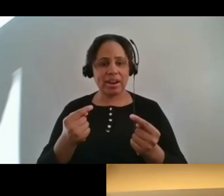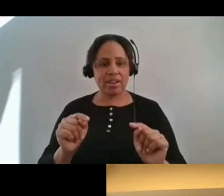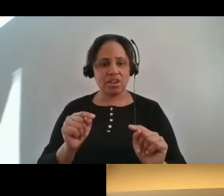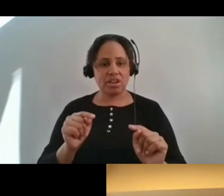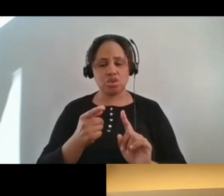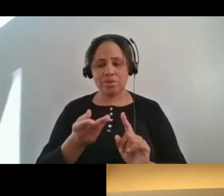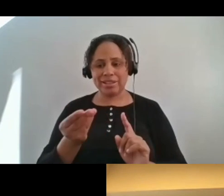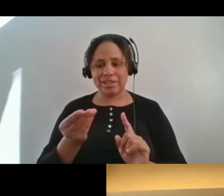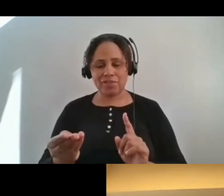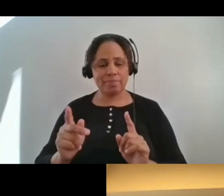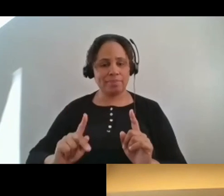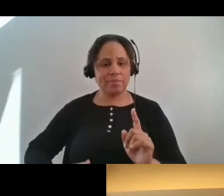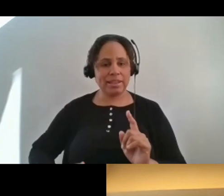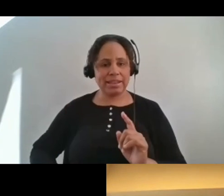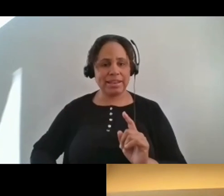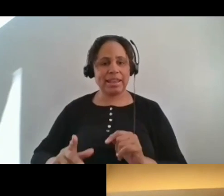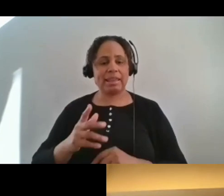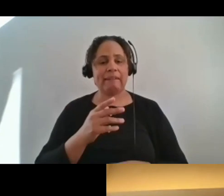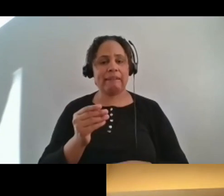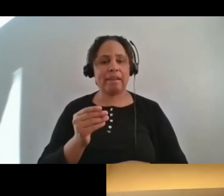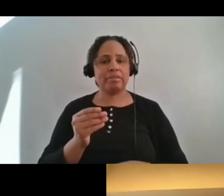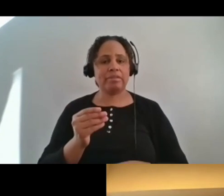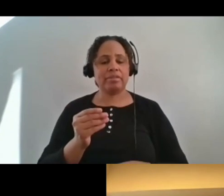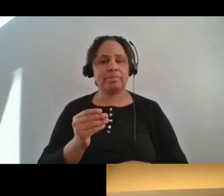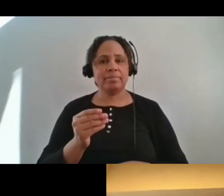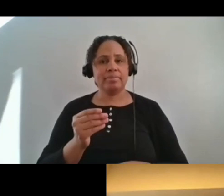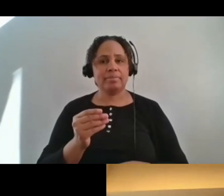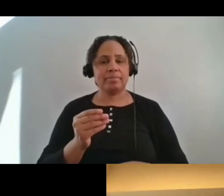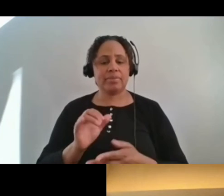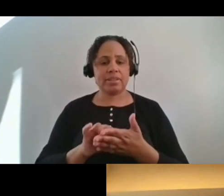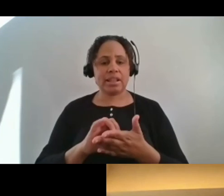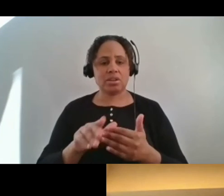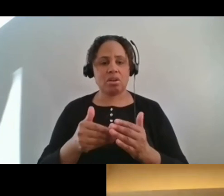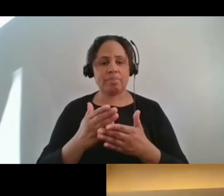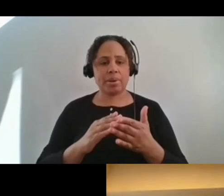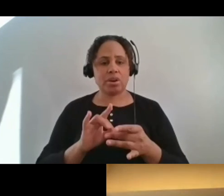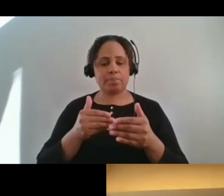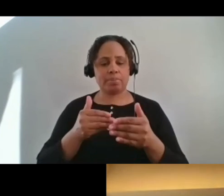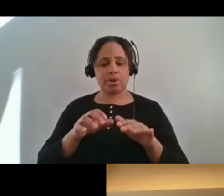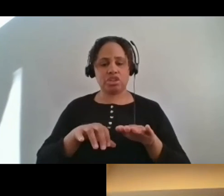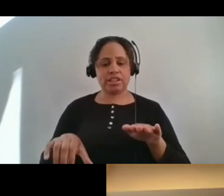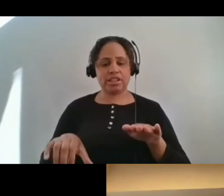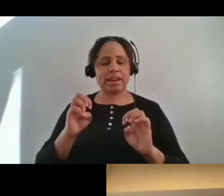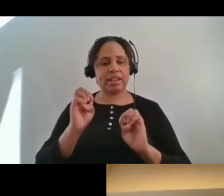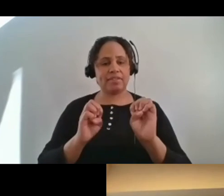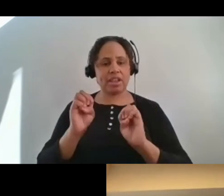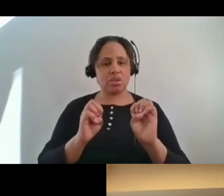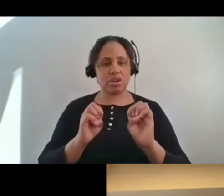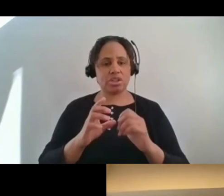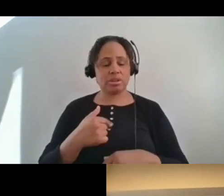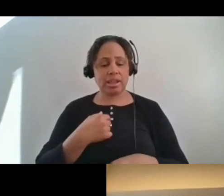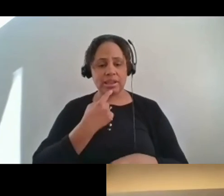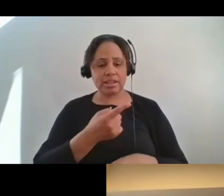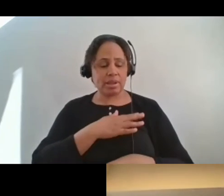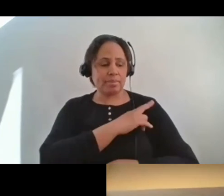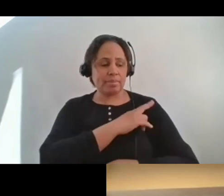kidney. And that's all part of the pre-transplant evaluation. I tell my patients who are on